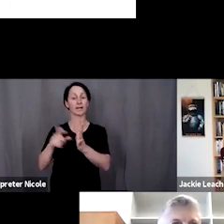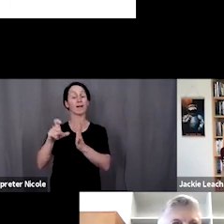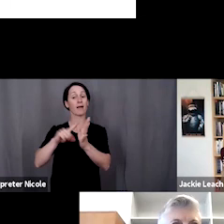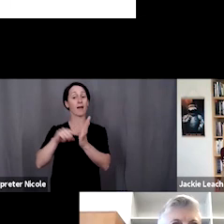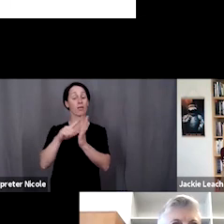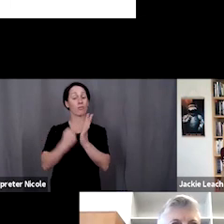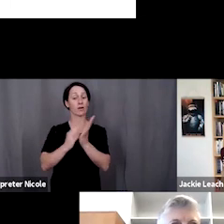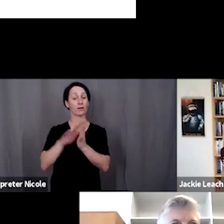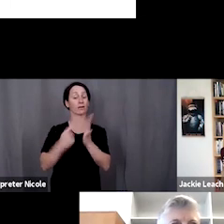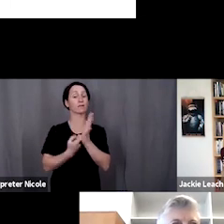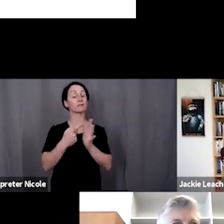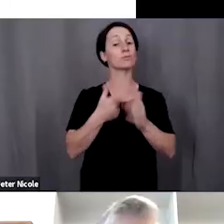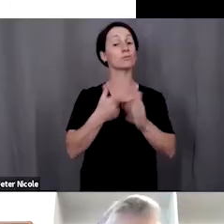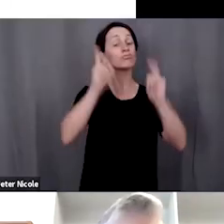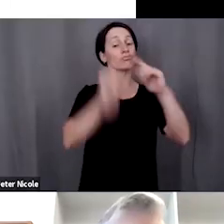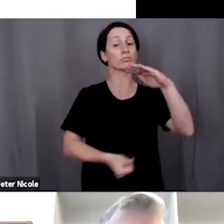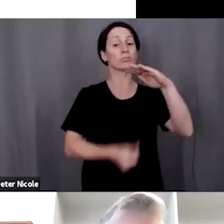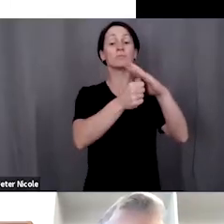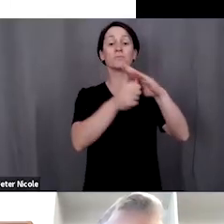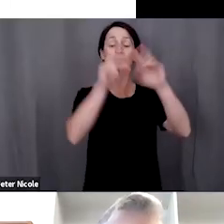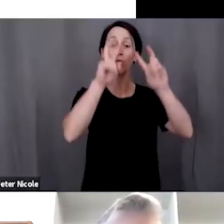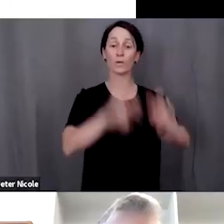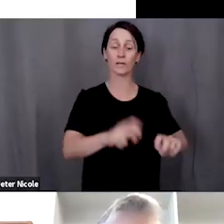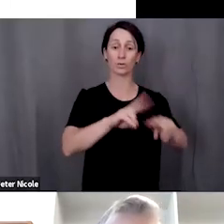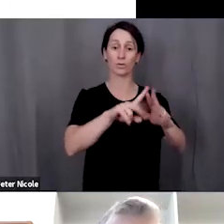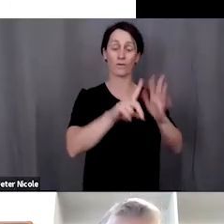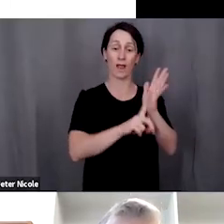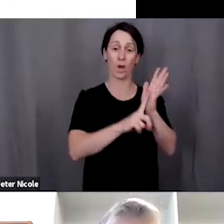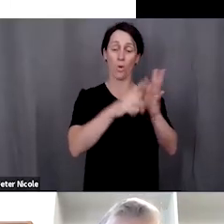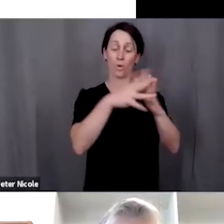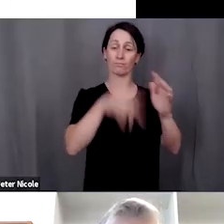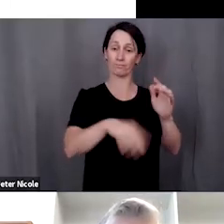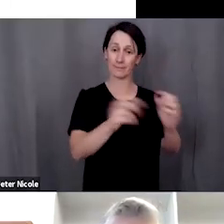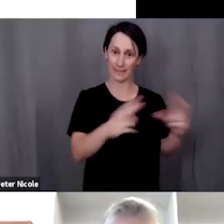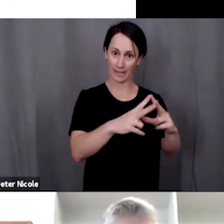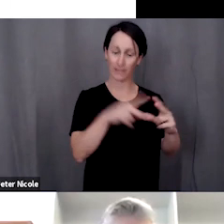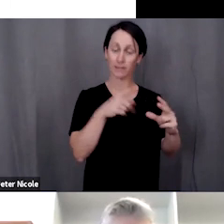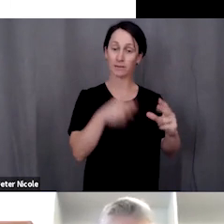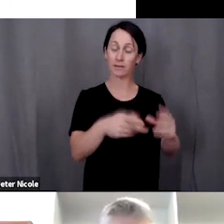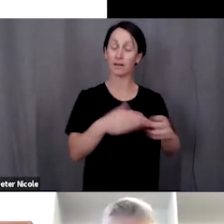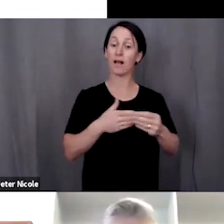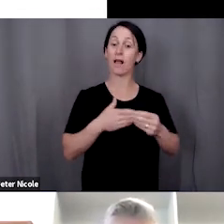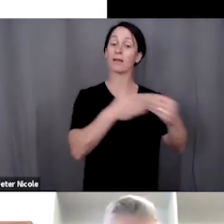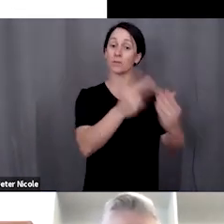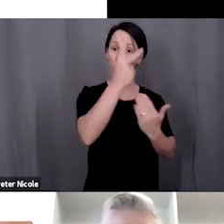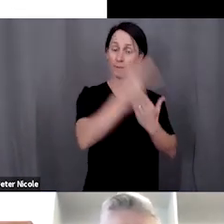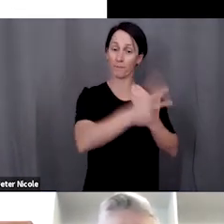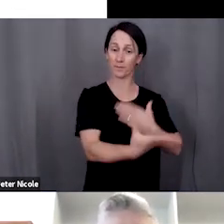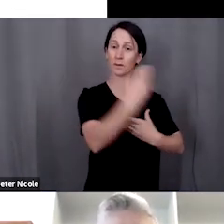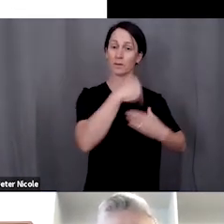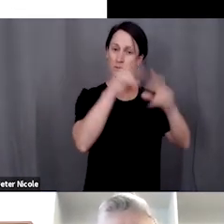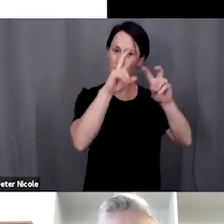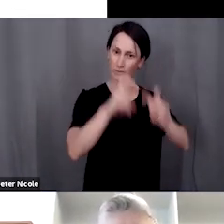for Primary Health Care and Equity in Sydney. She's leading a program of inclusive research at the centre